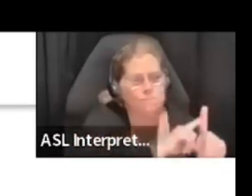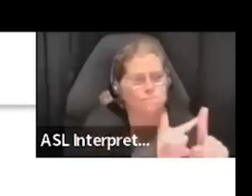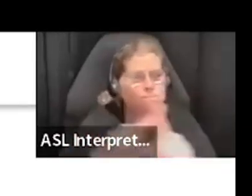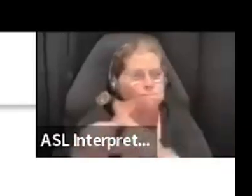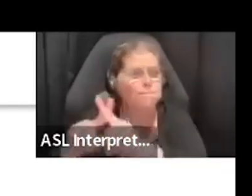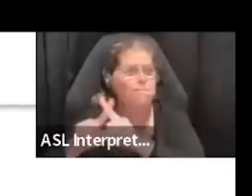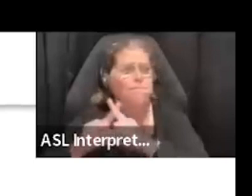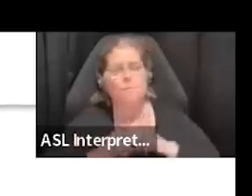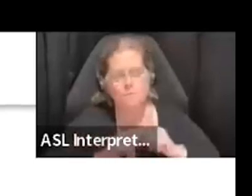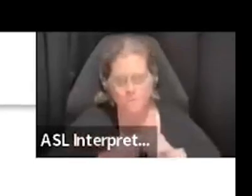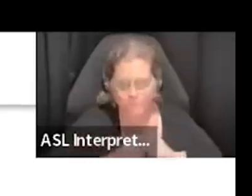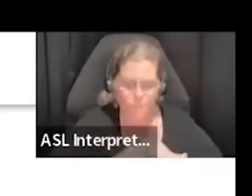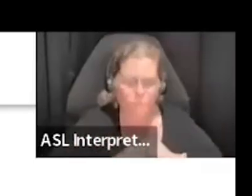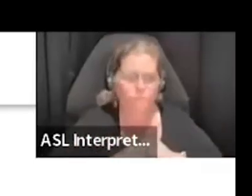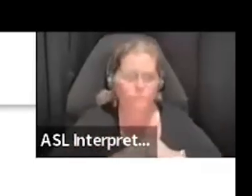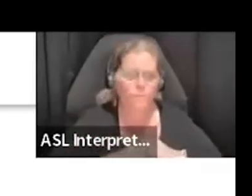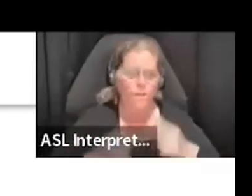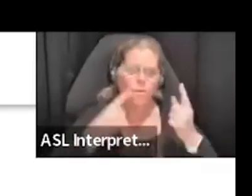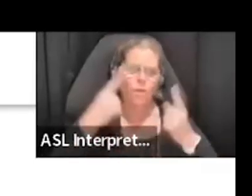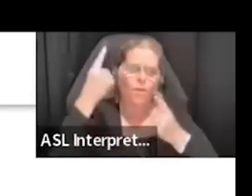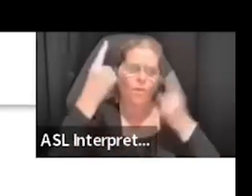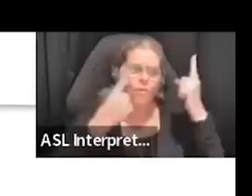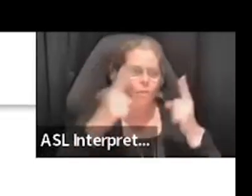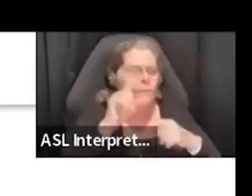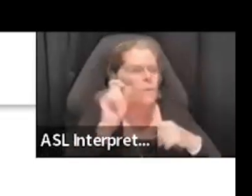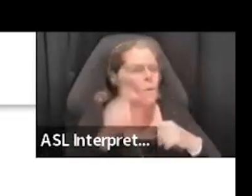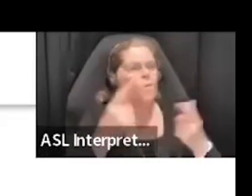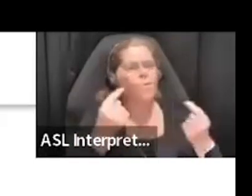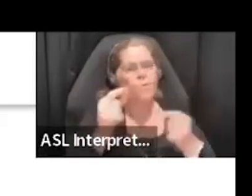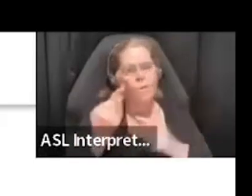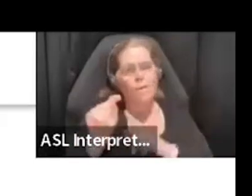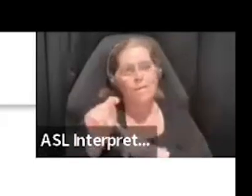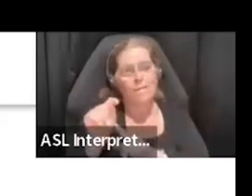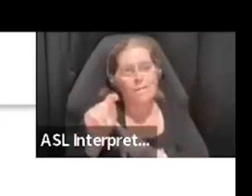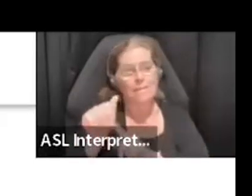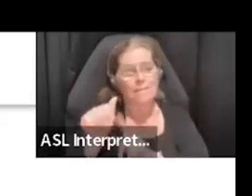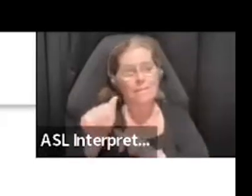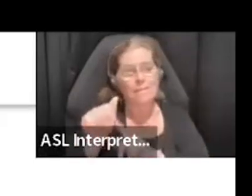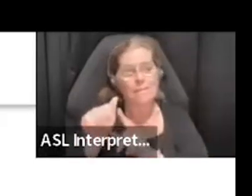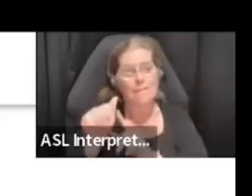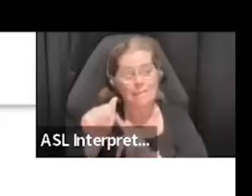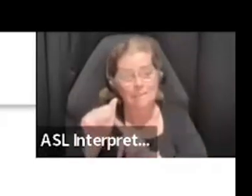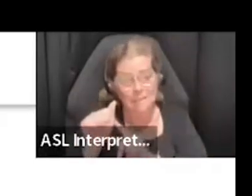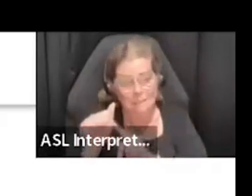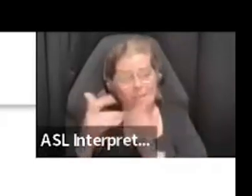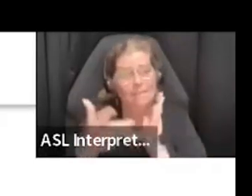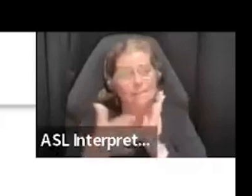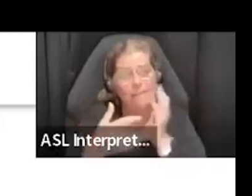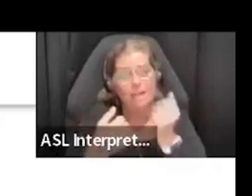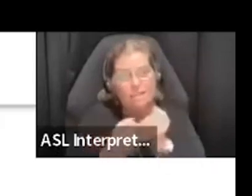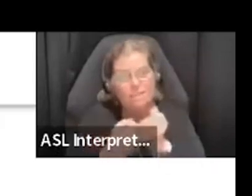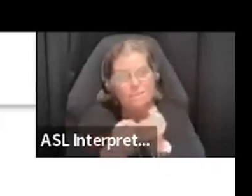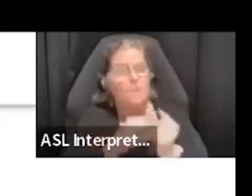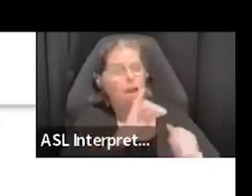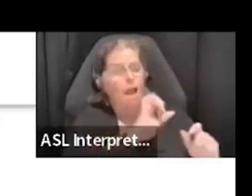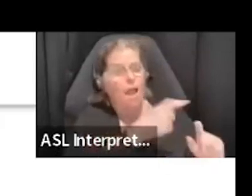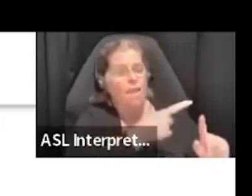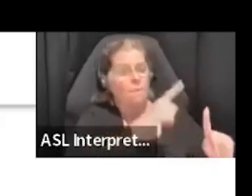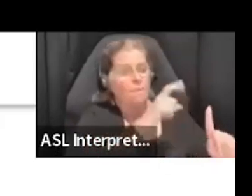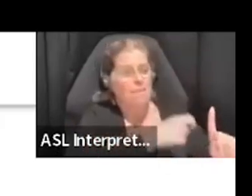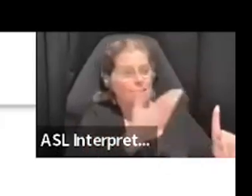about the question and what technical assistance do IEP teams need, and so we have to reflect